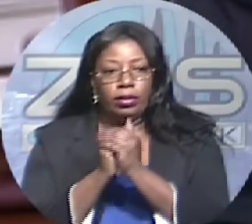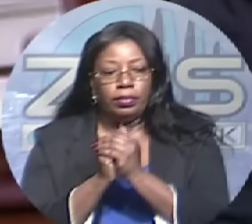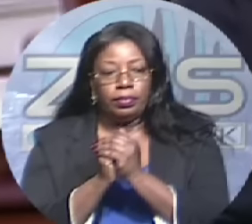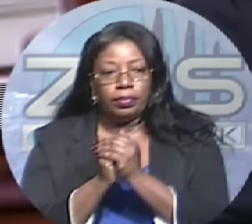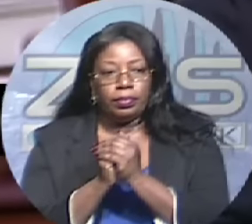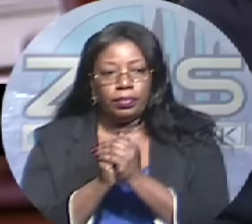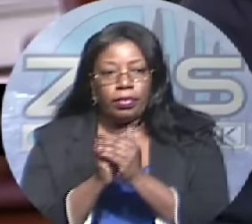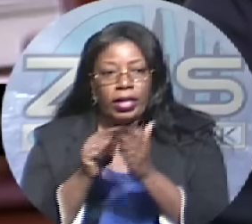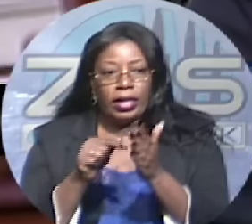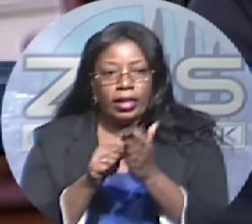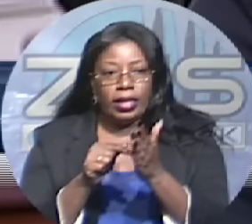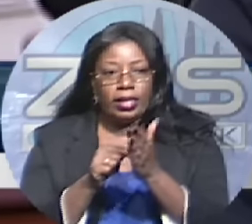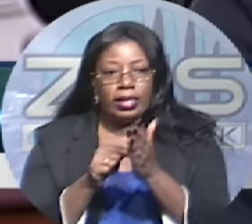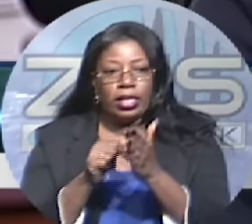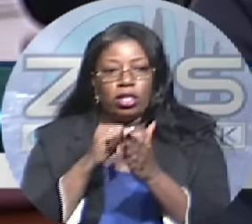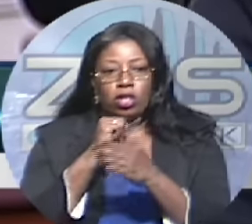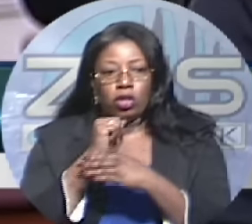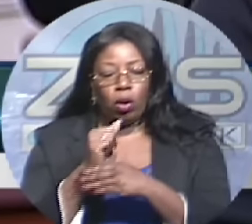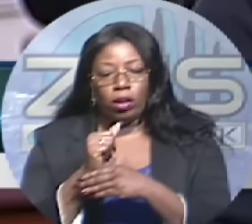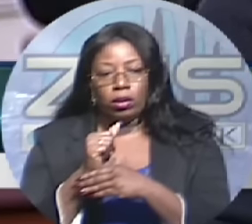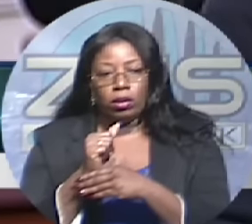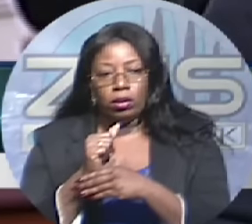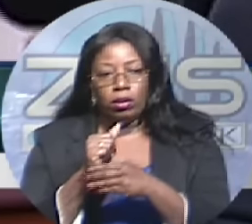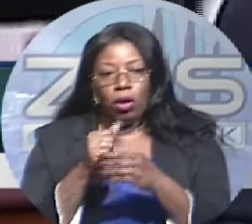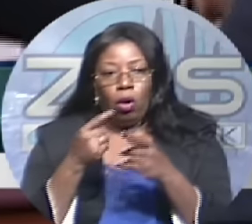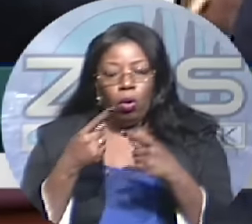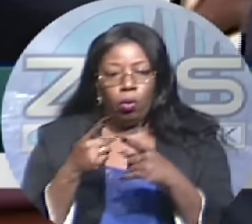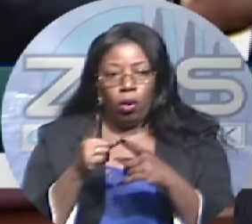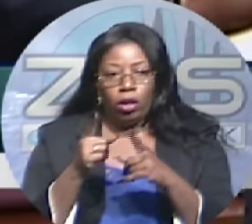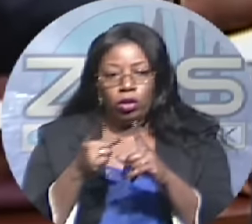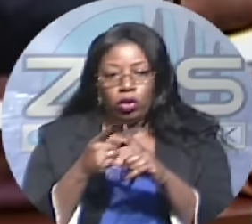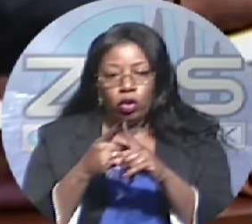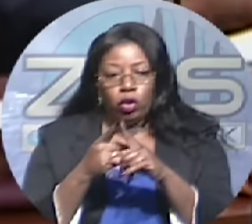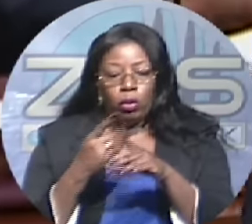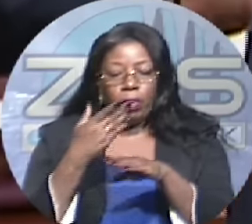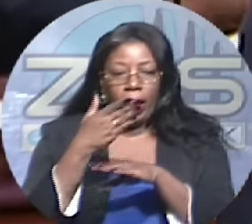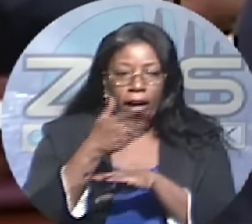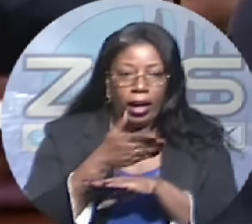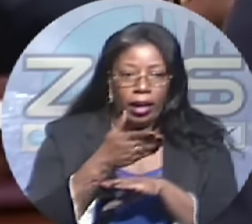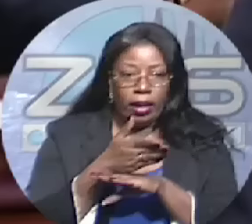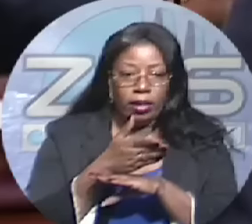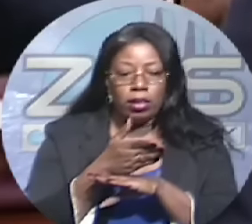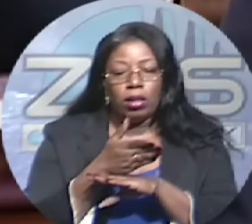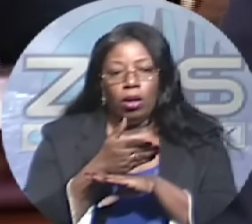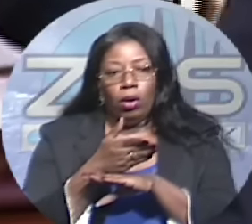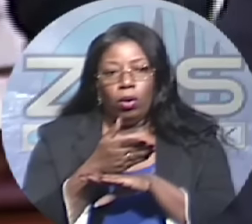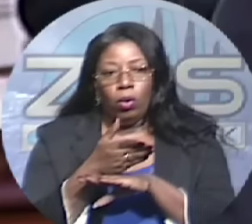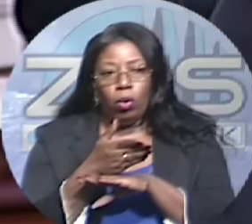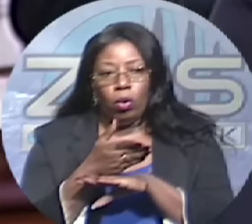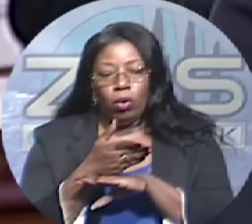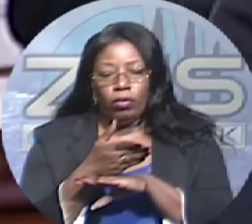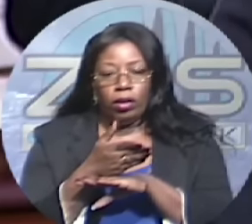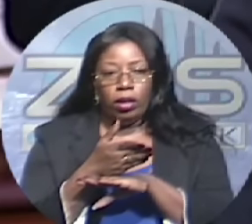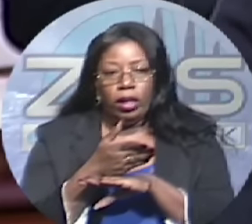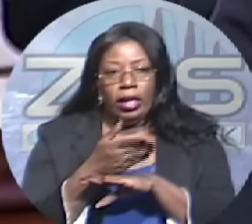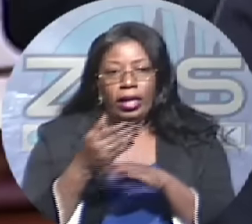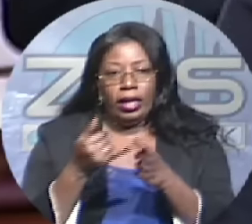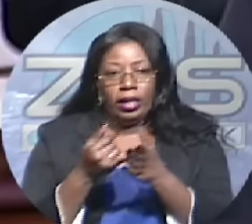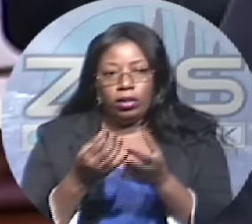clause is not one to be just glossed over. I think it is a very